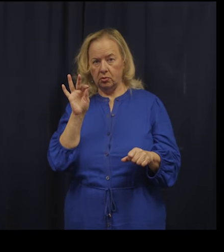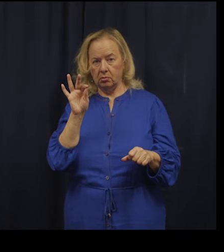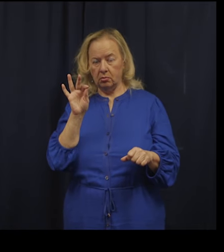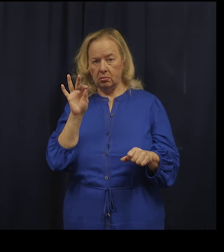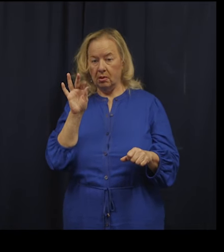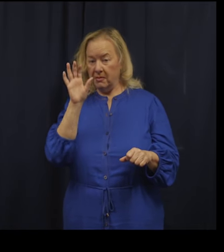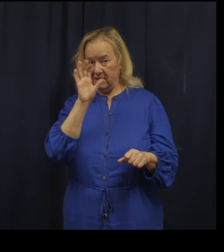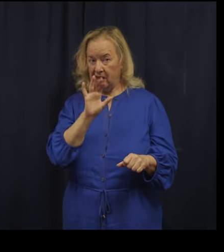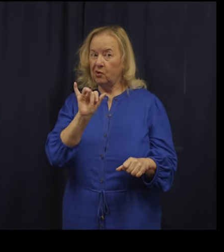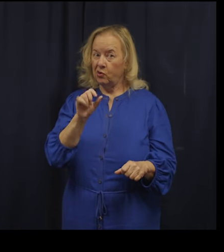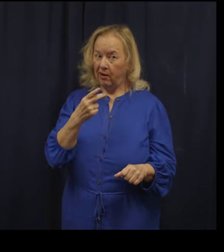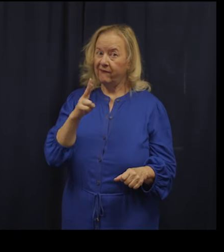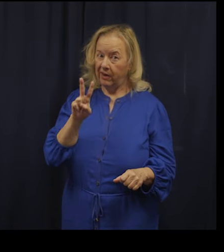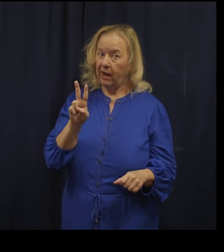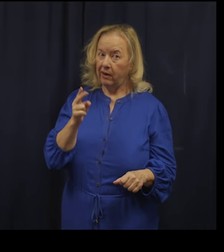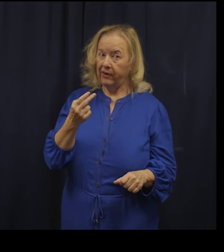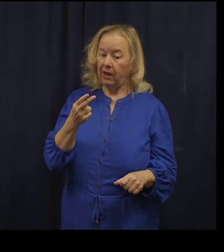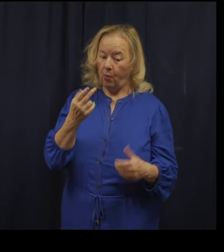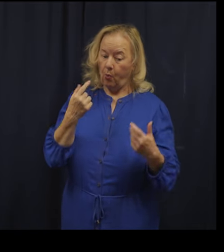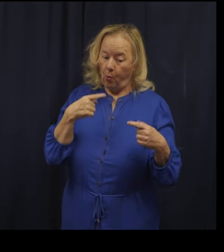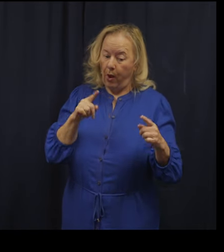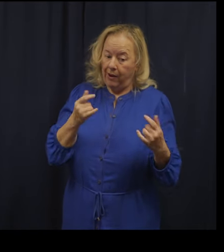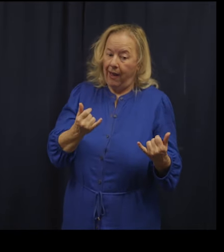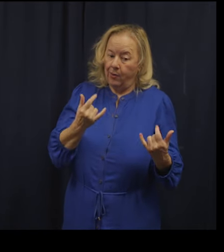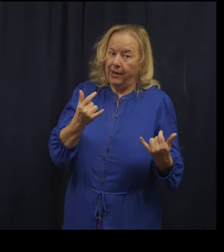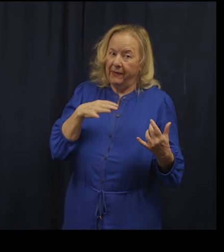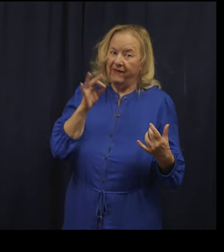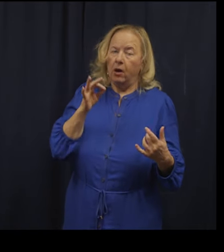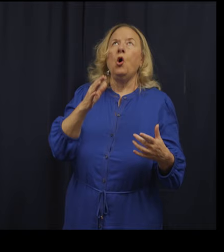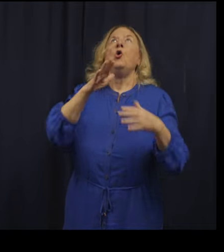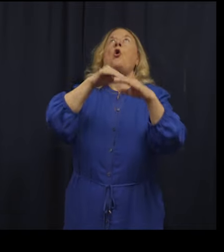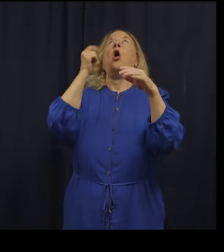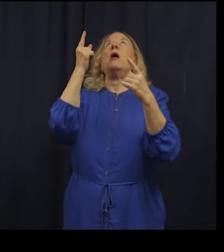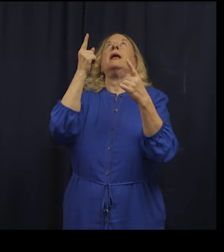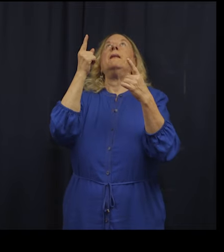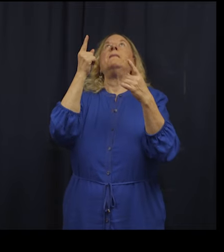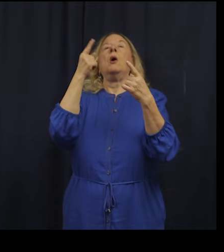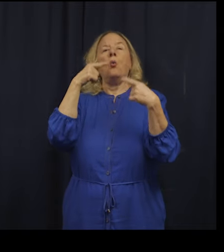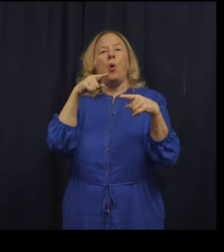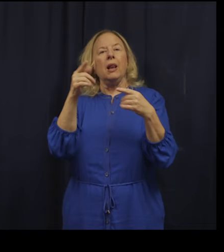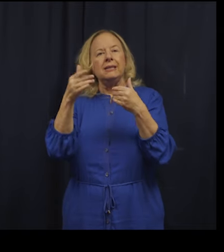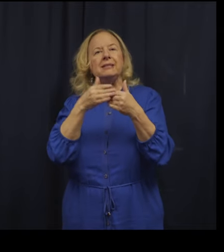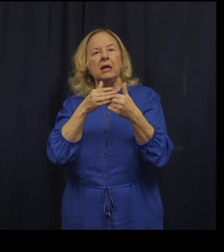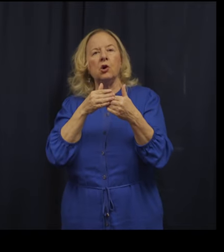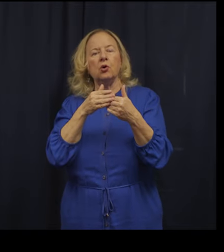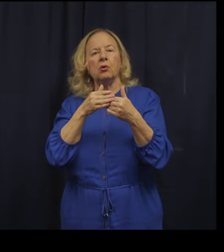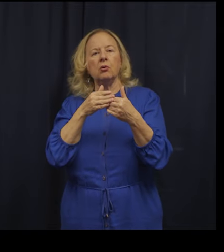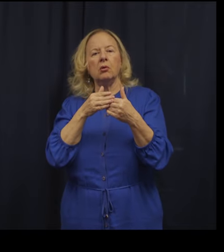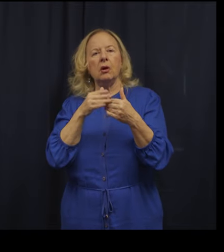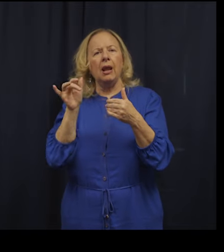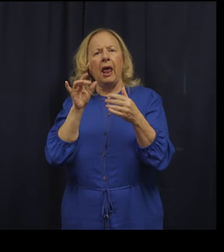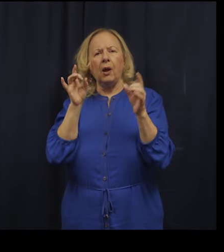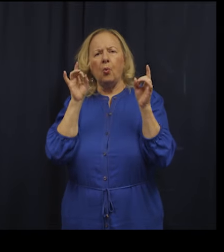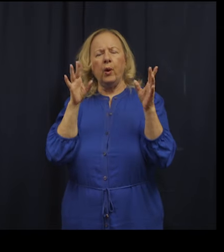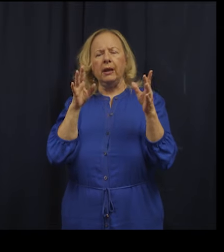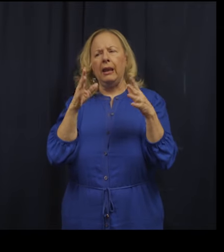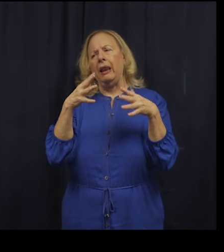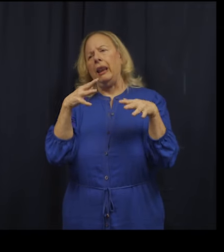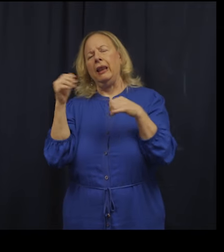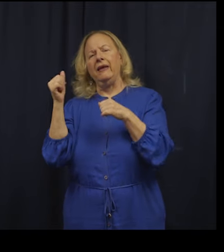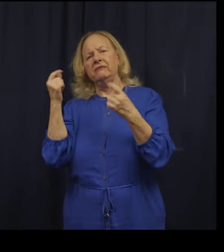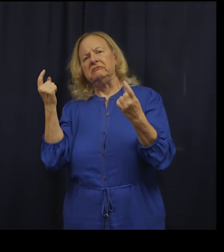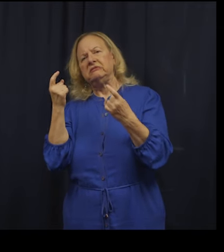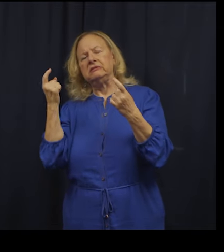That's better, seek the Yud-Heh-Vav-Heh while he can be found. Call upon him, there it is, while he's near. Let the wicked forsake his way,